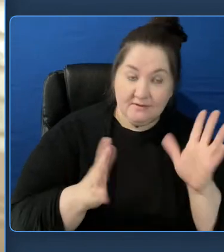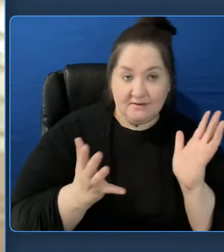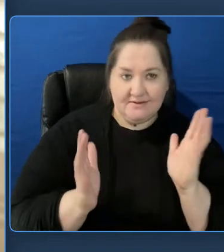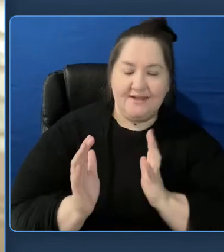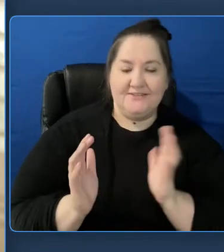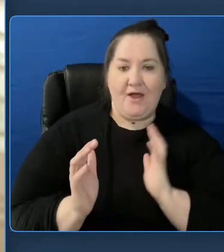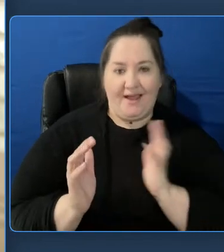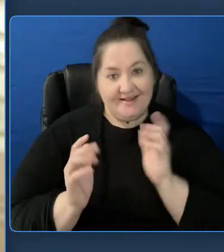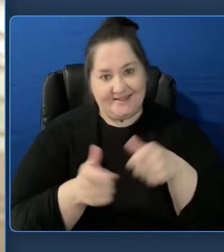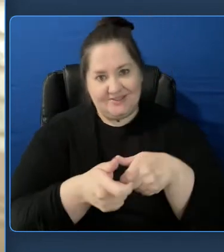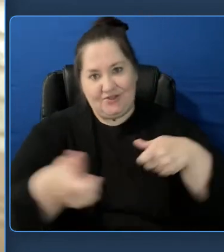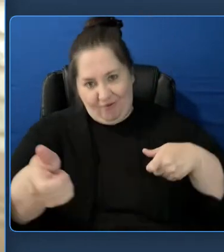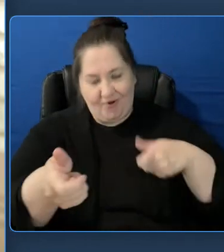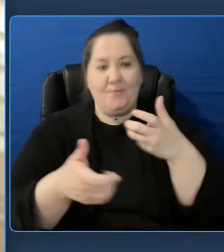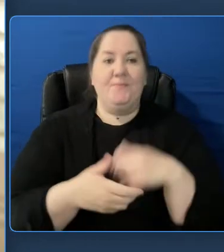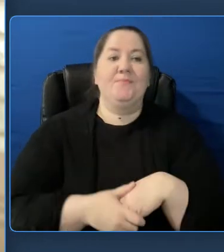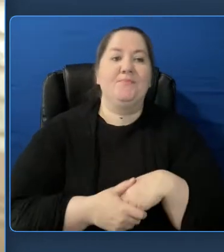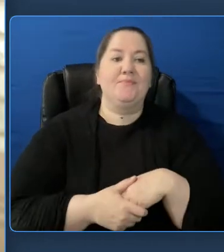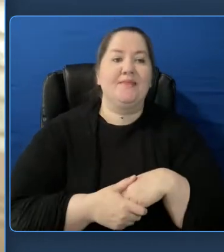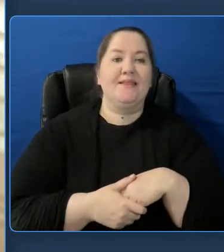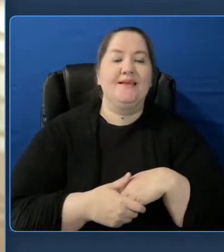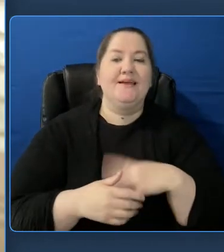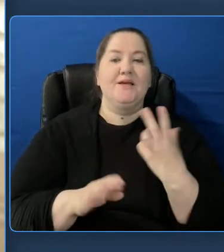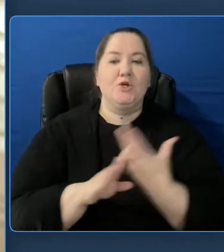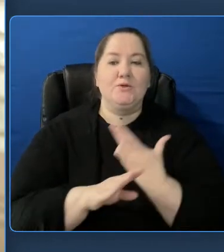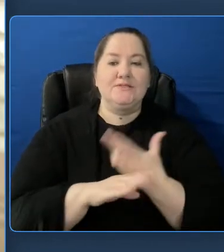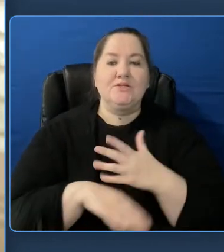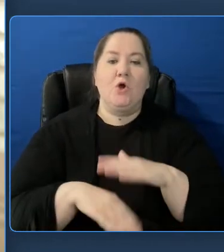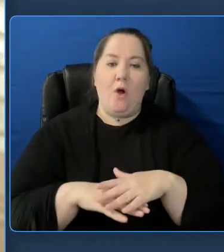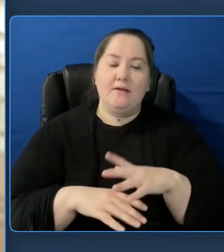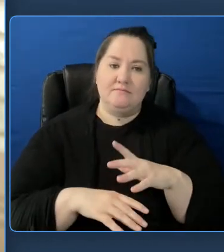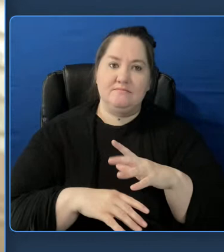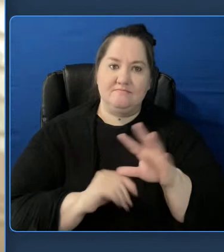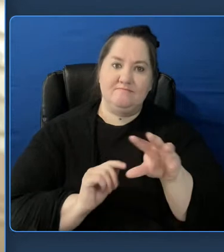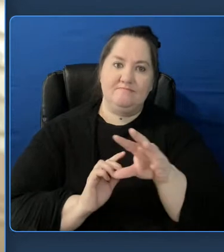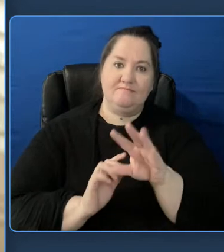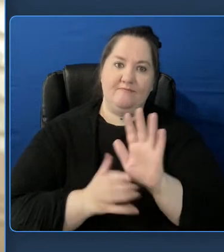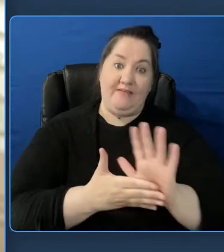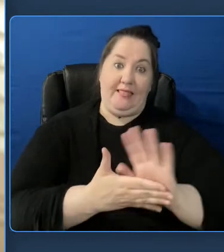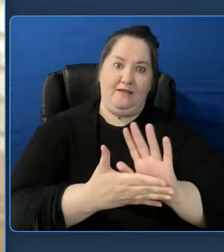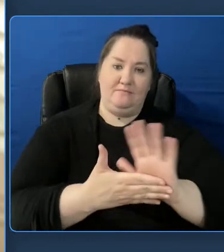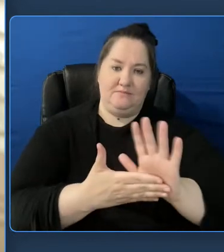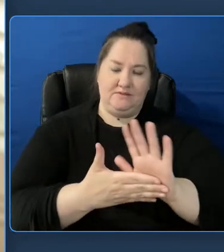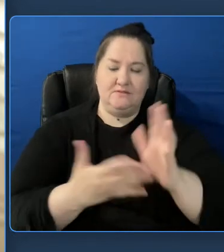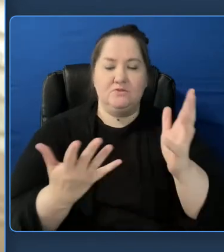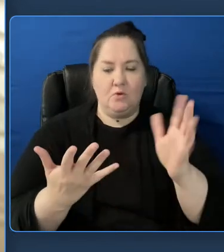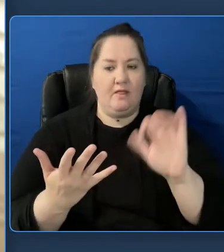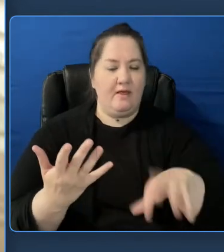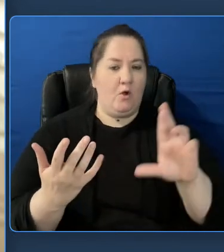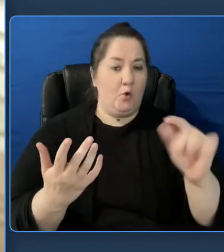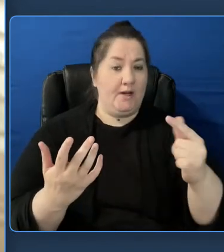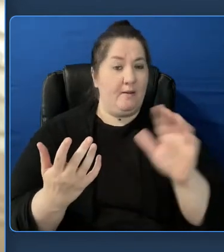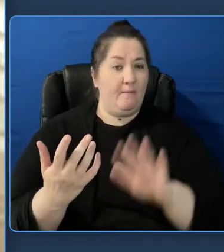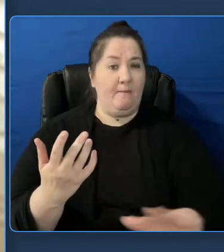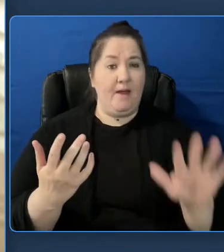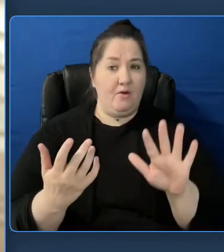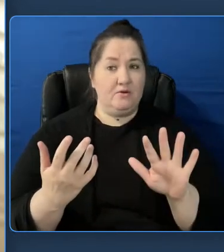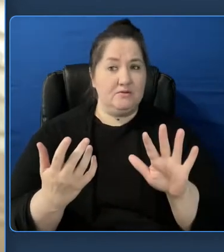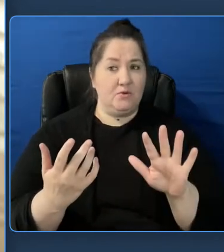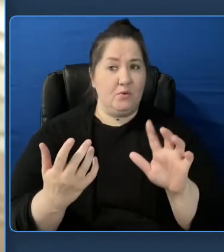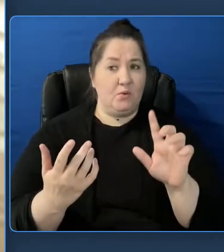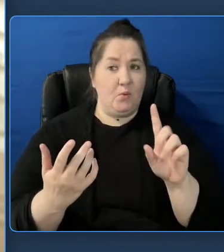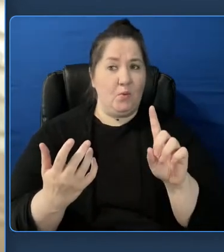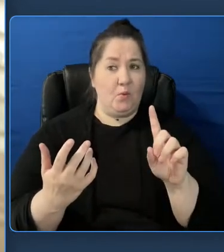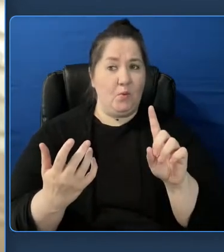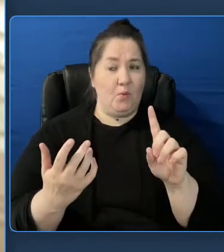for that arm. But he uses it on feature films, and so that rig is probably about a quarter